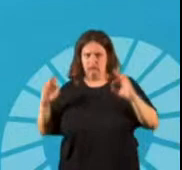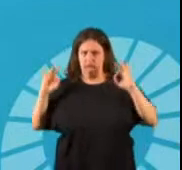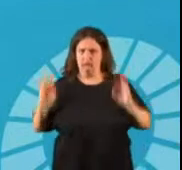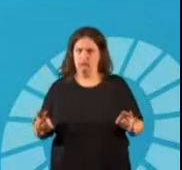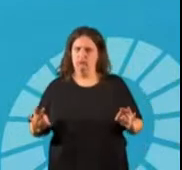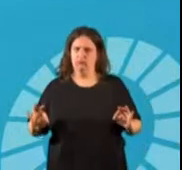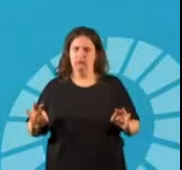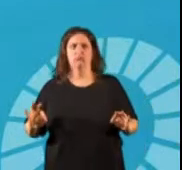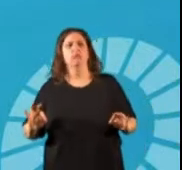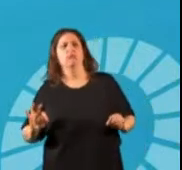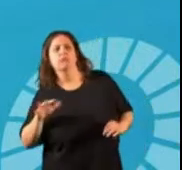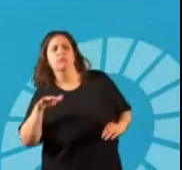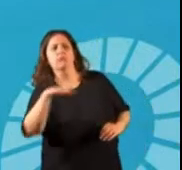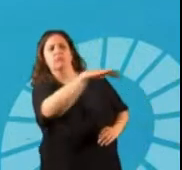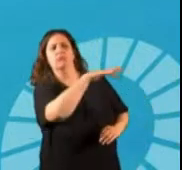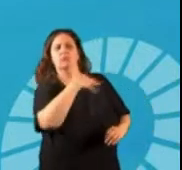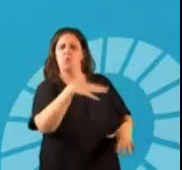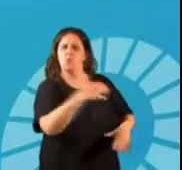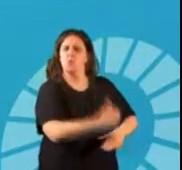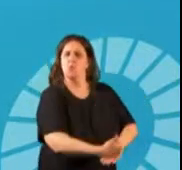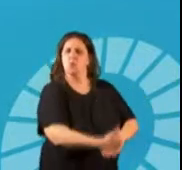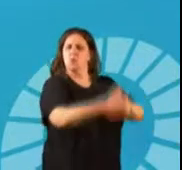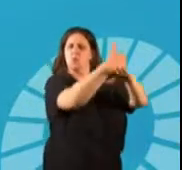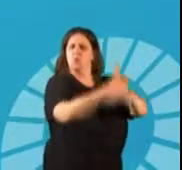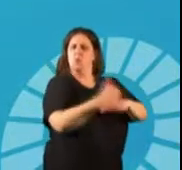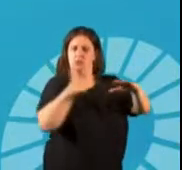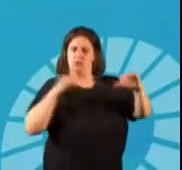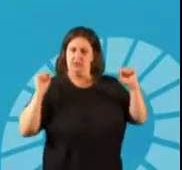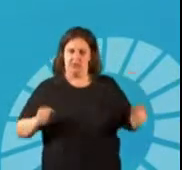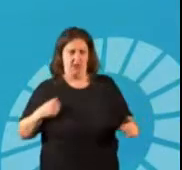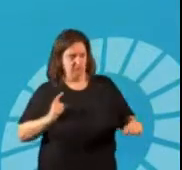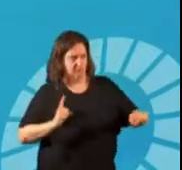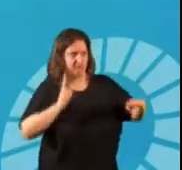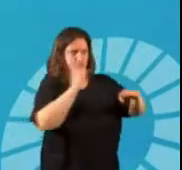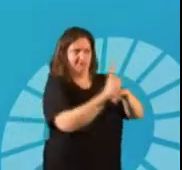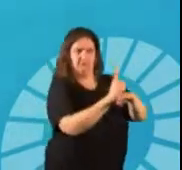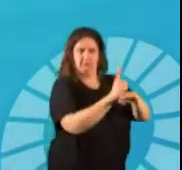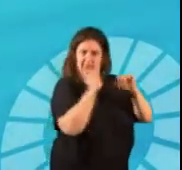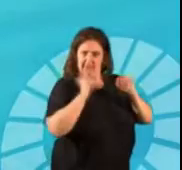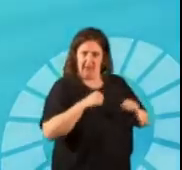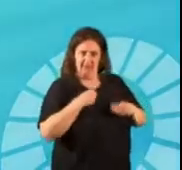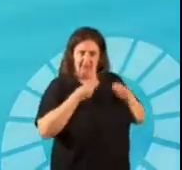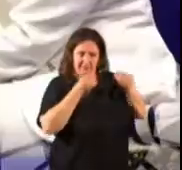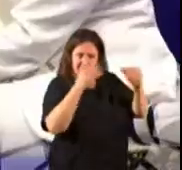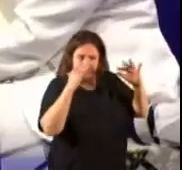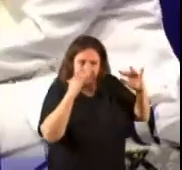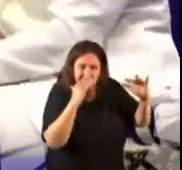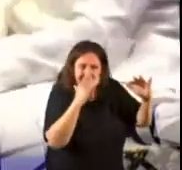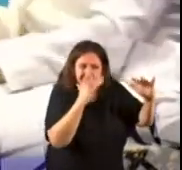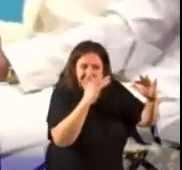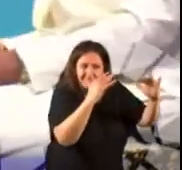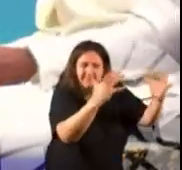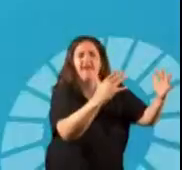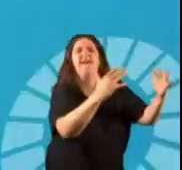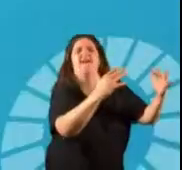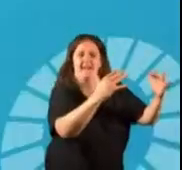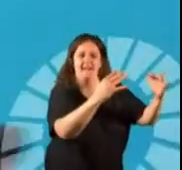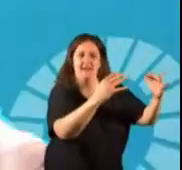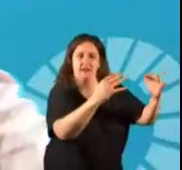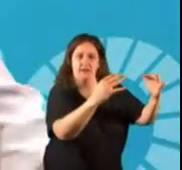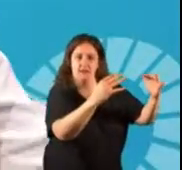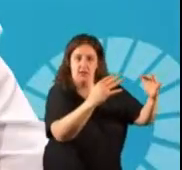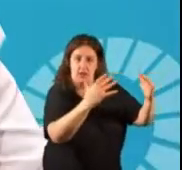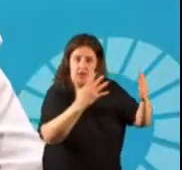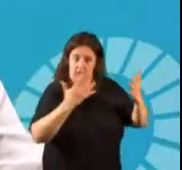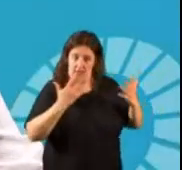world, those women and girls will lift up everybody else. Thank you. Merci,